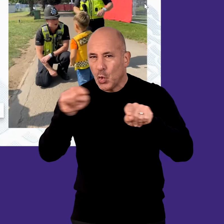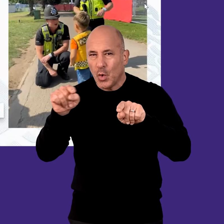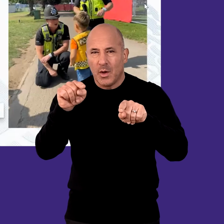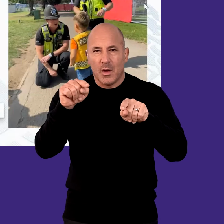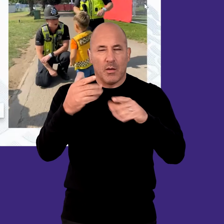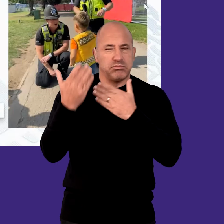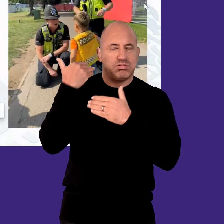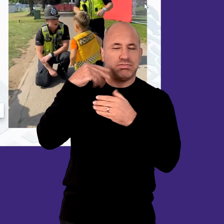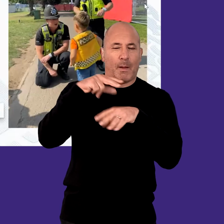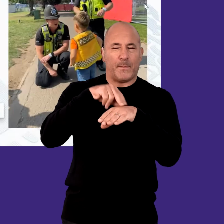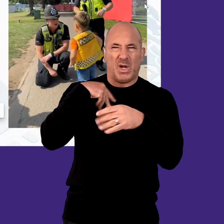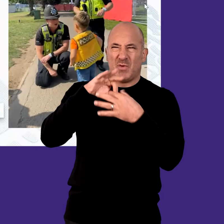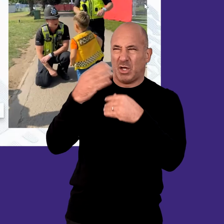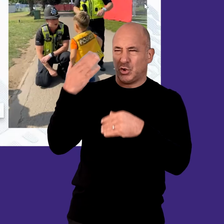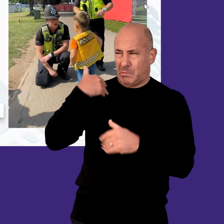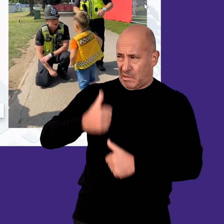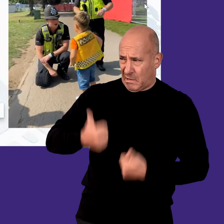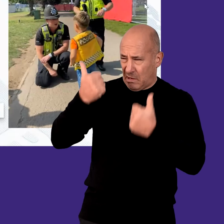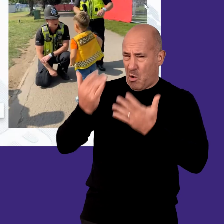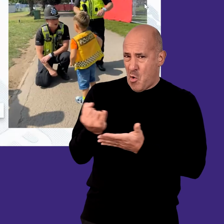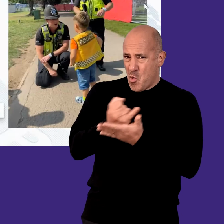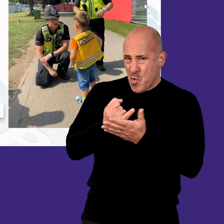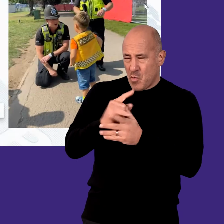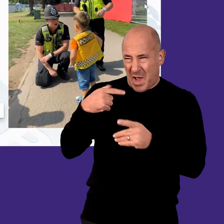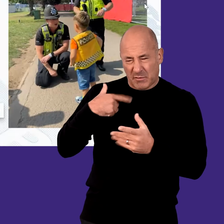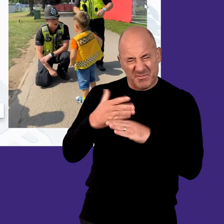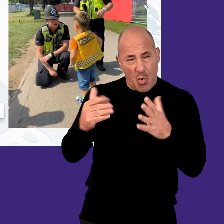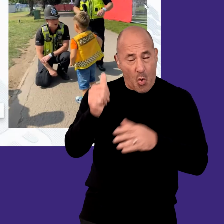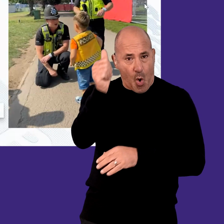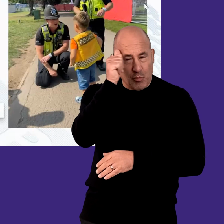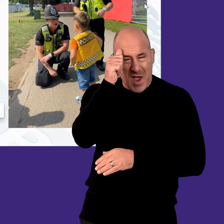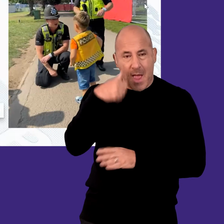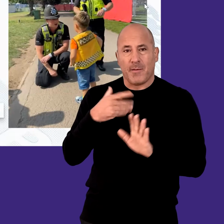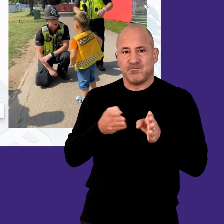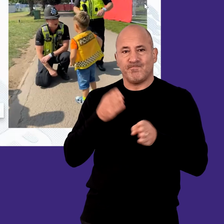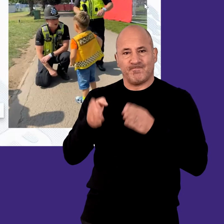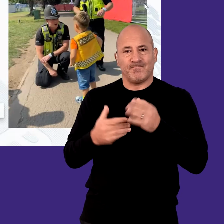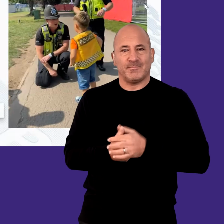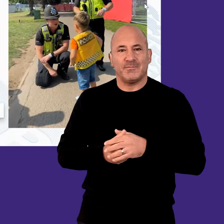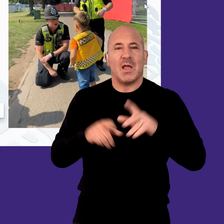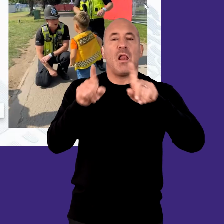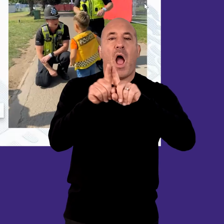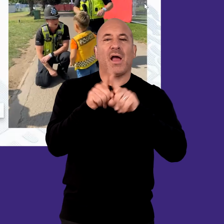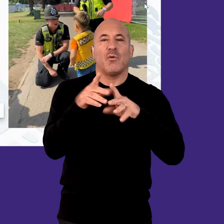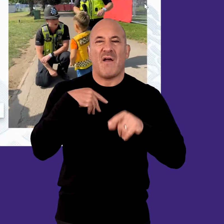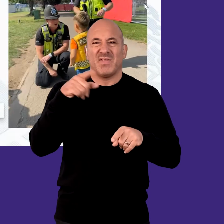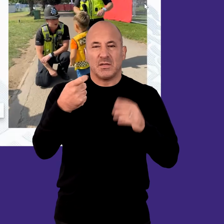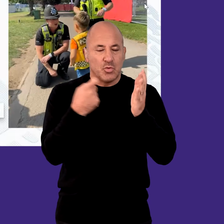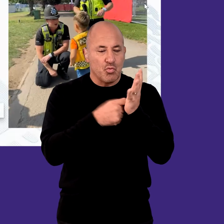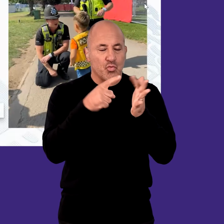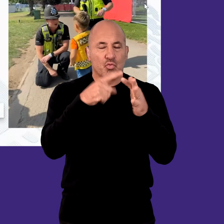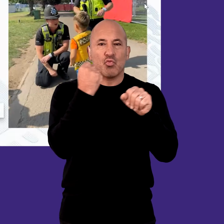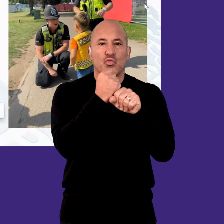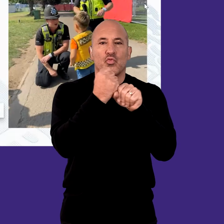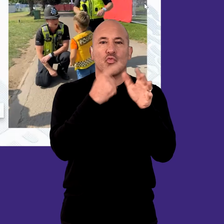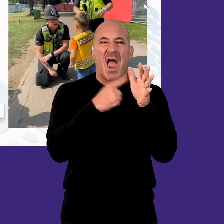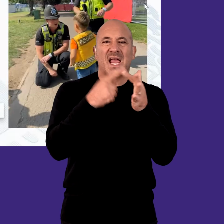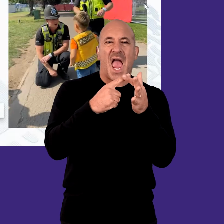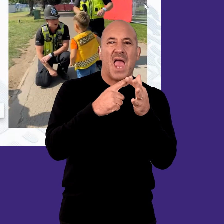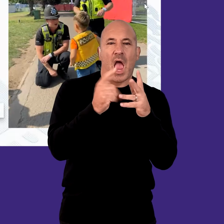very cognizant of the nature of the event and the nature of the community group, and especially in terms of kind of historic